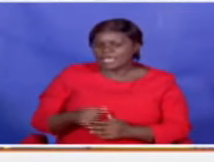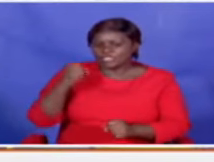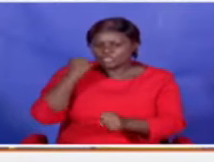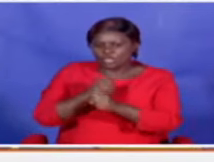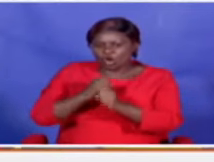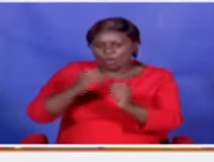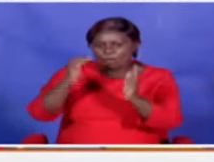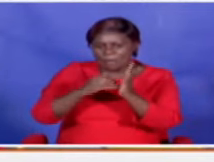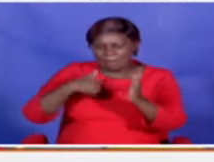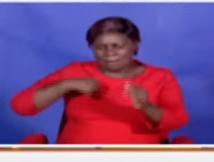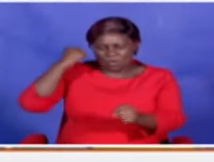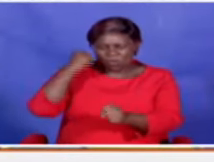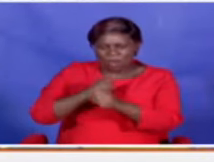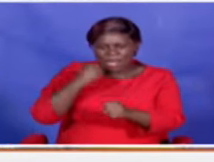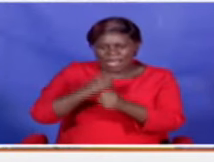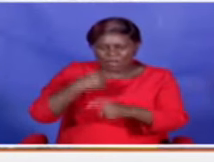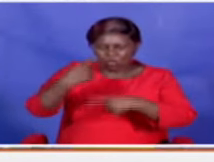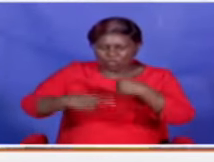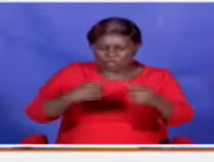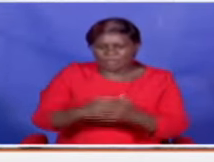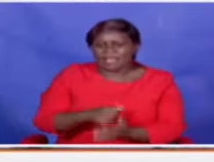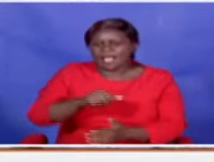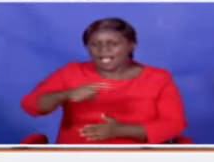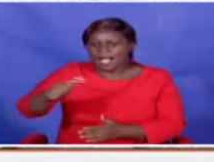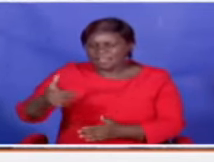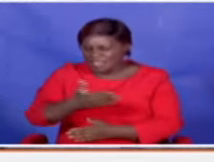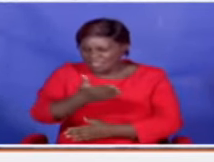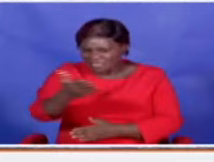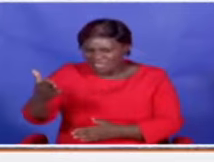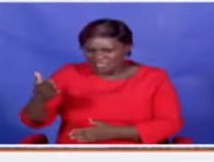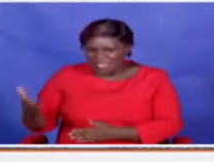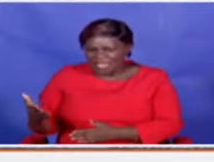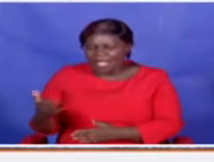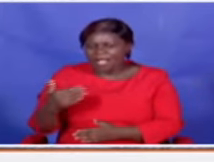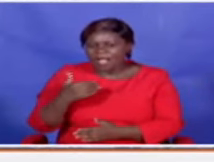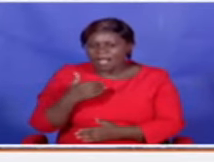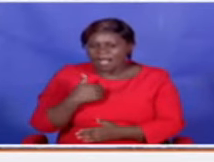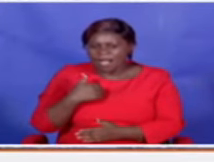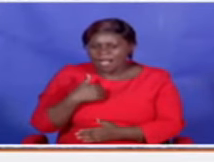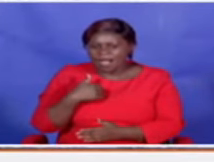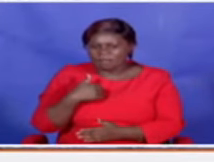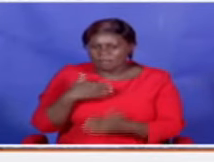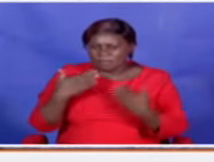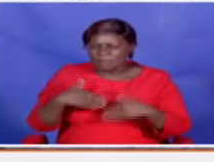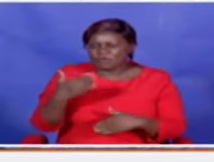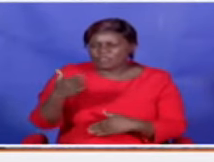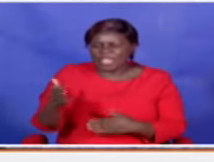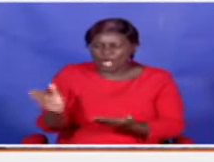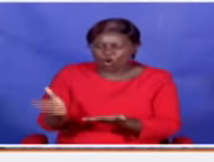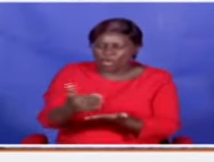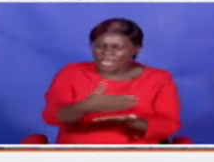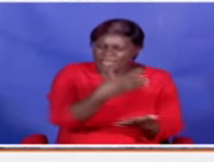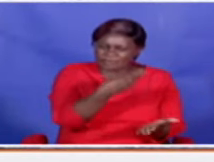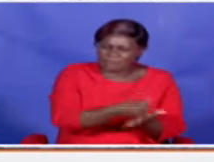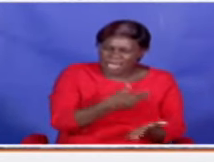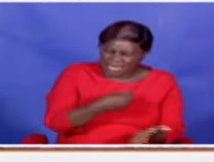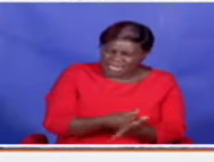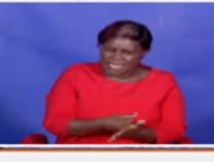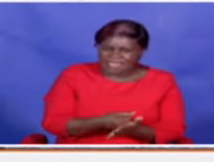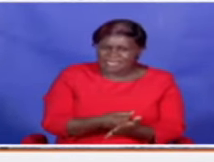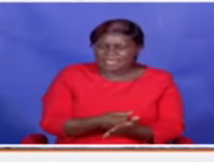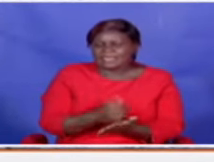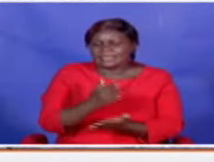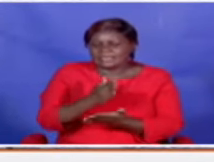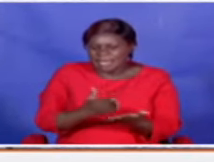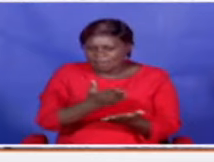Machakos nitachapa. Na wengine wenu walikuwa wameka watu mpaka kwa Makware, wapi wanaokotea pesa.